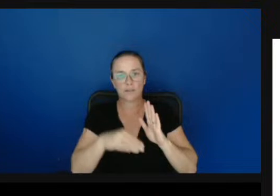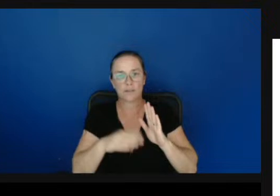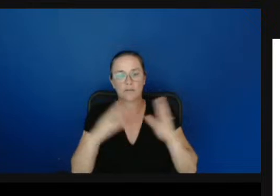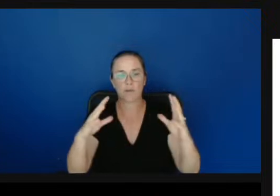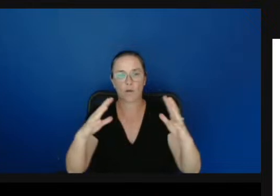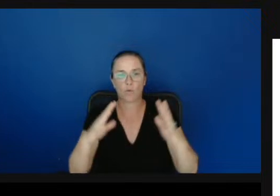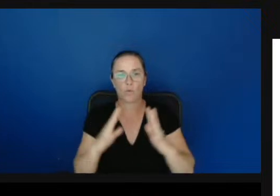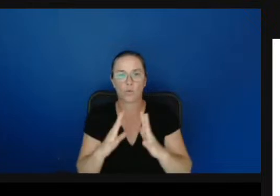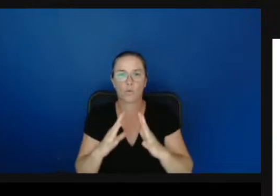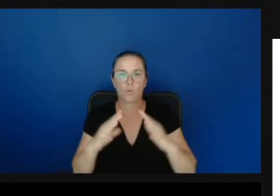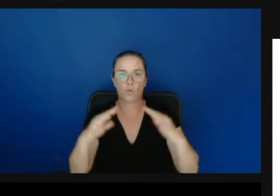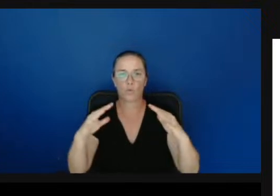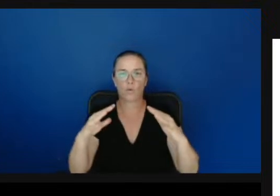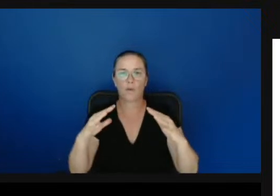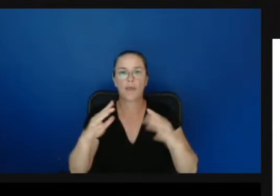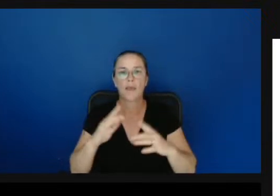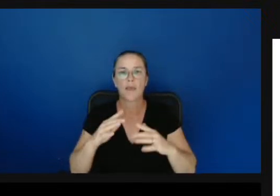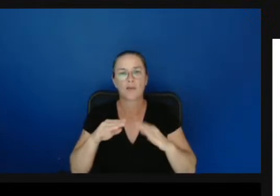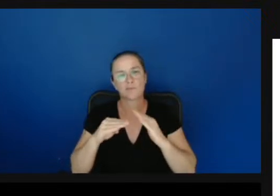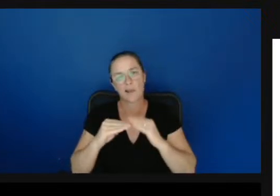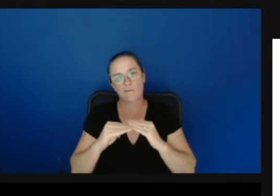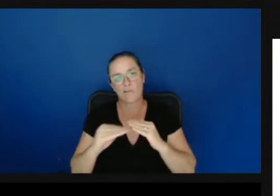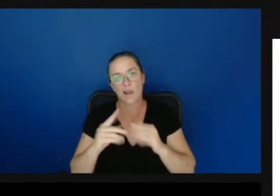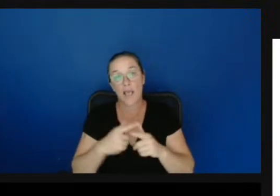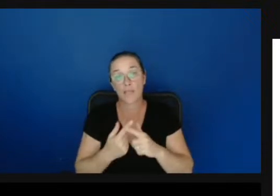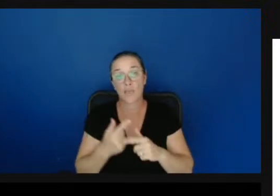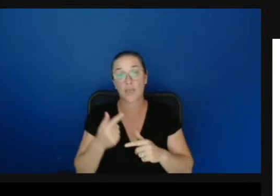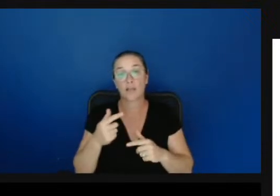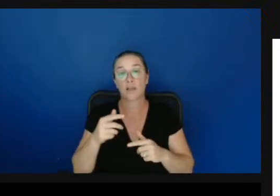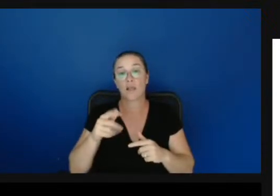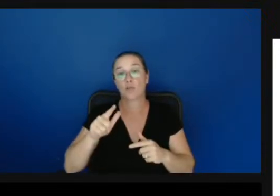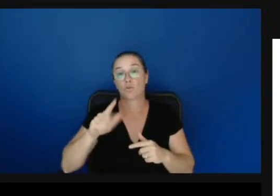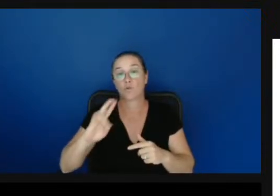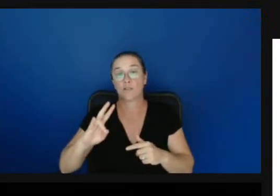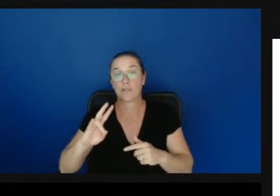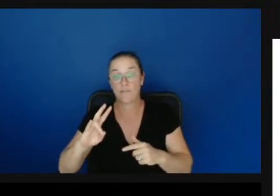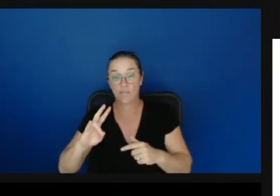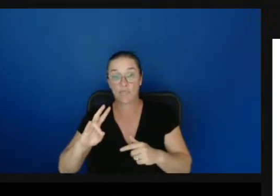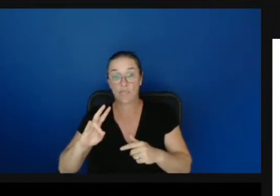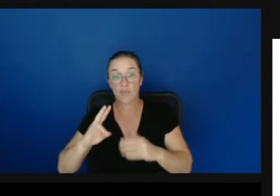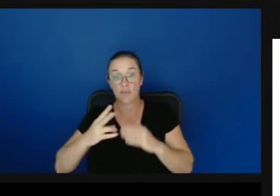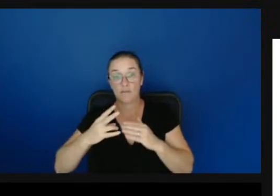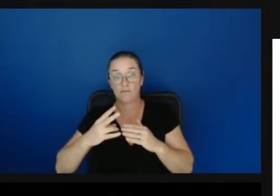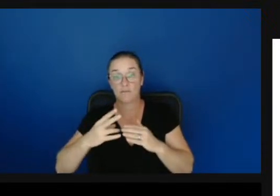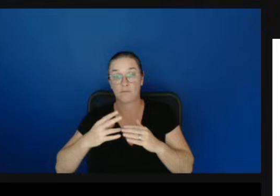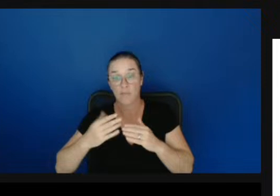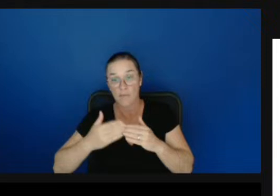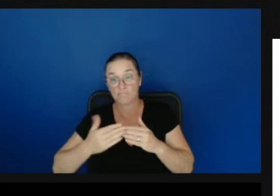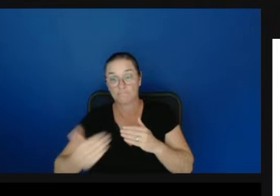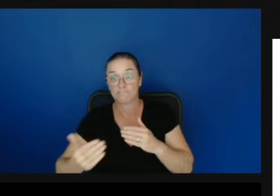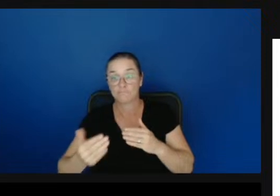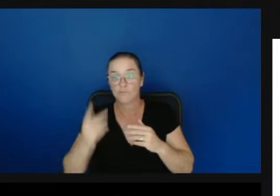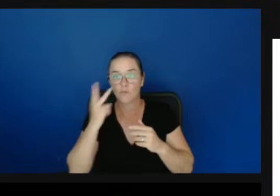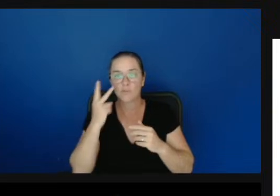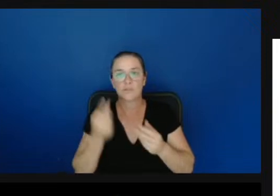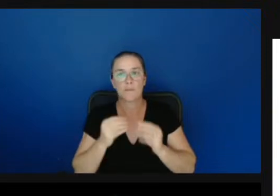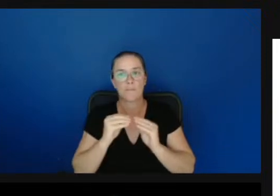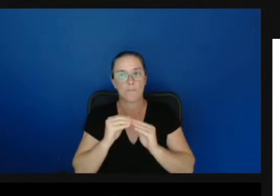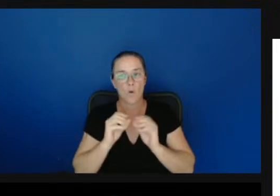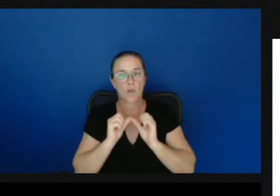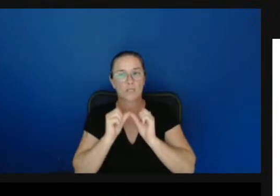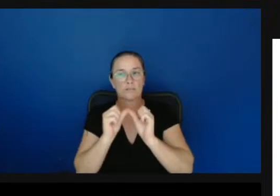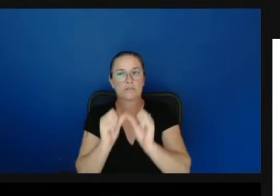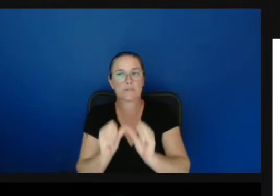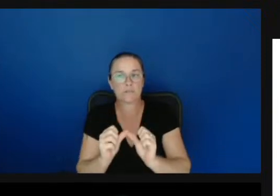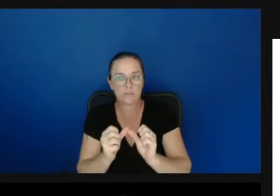less flat here. And it was really on the 27th following that intrusion that we start seeing a more consistent